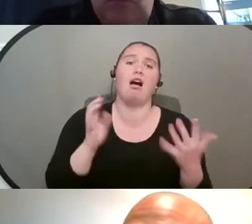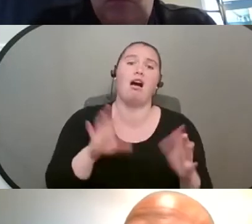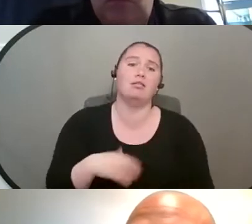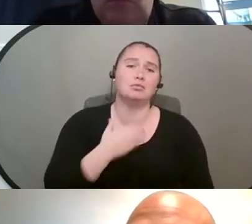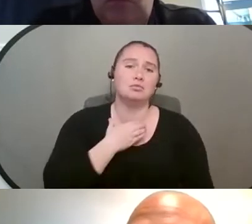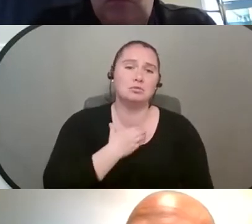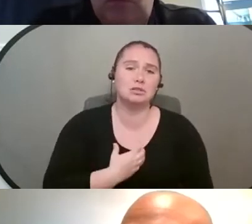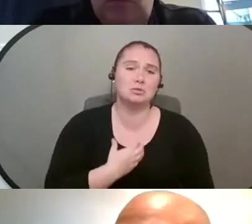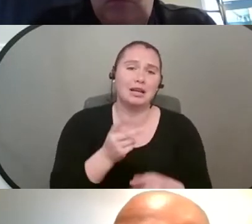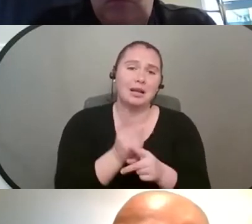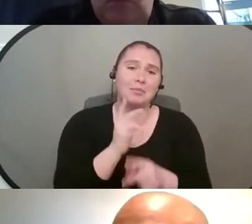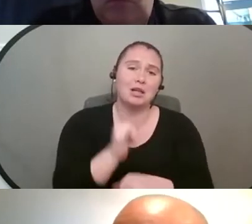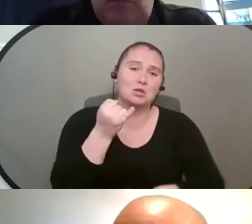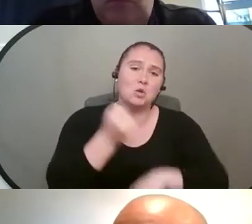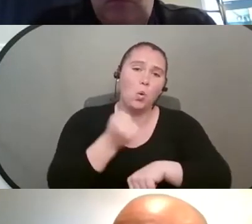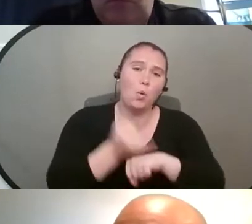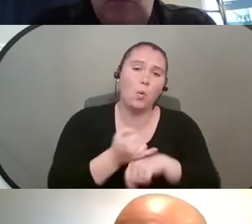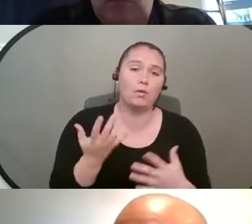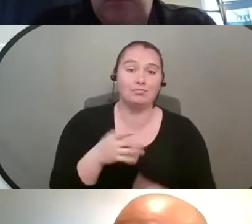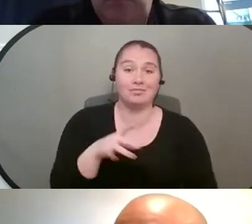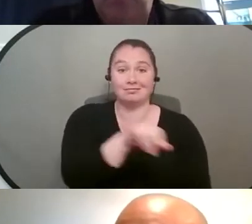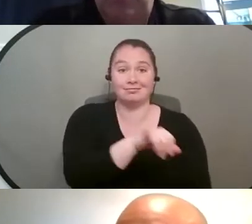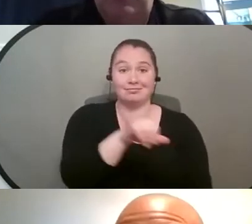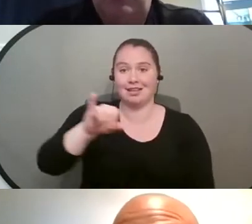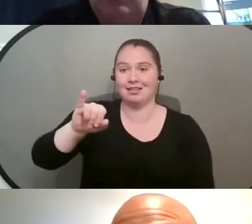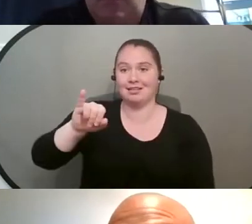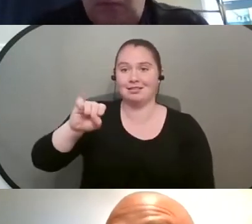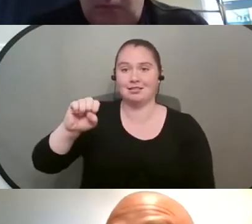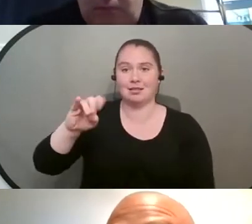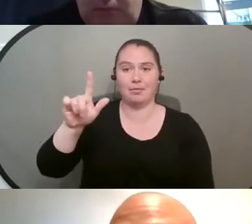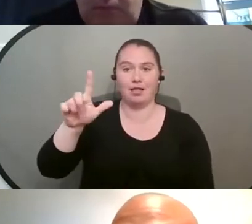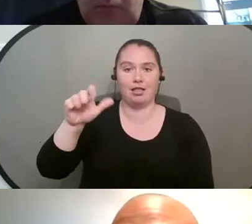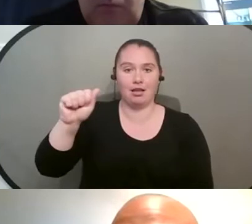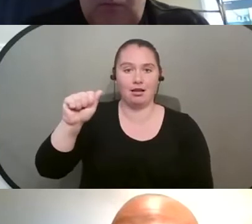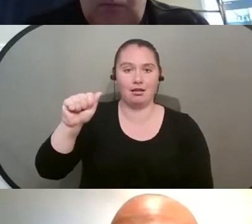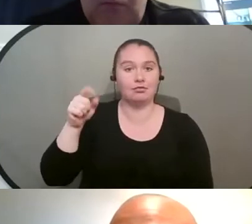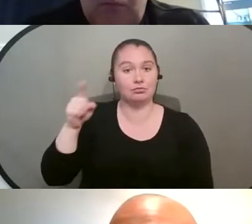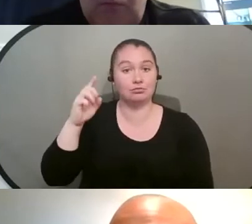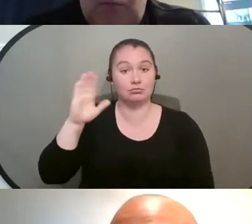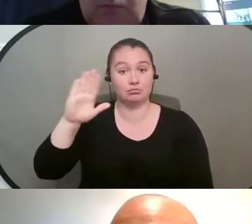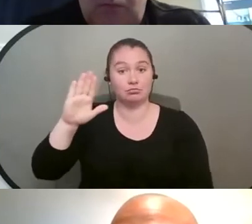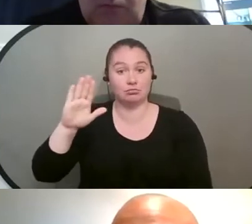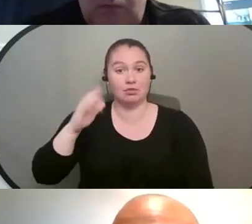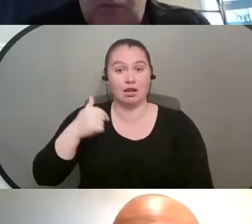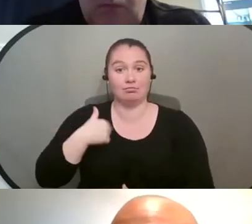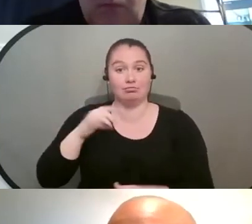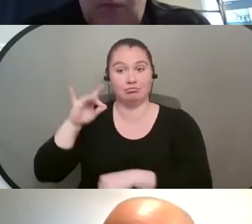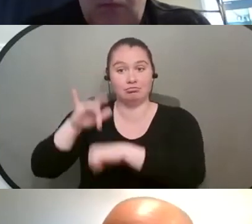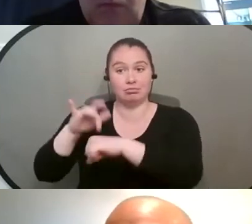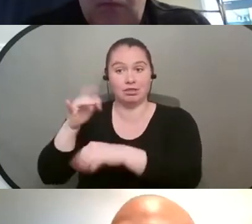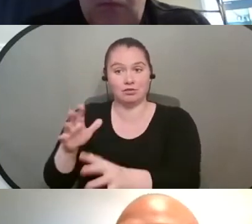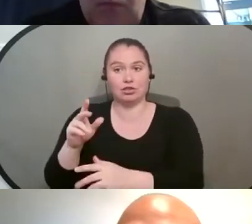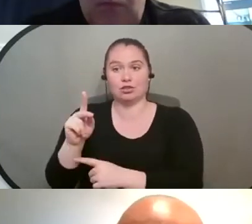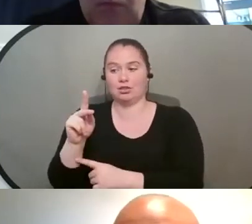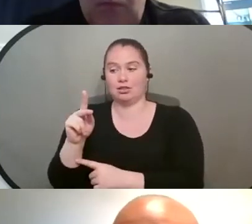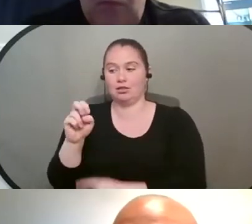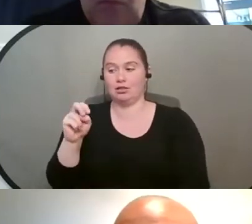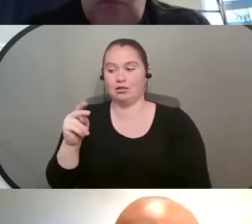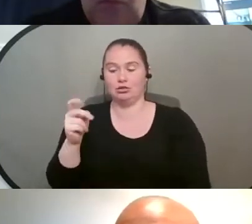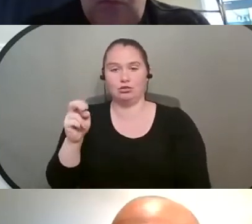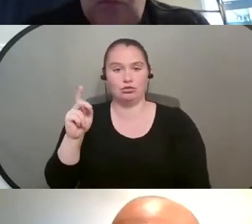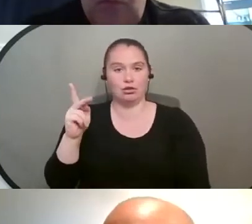Yeah. And to Isabel's, I've been to both campuses. I've been to Kendrick and I've been to Bells